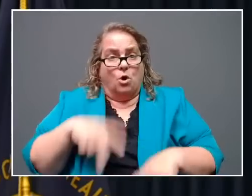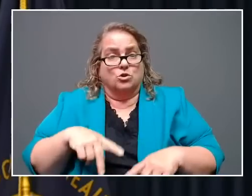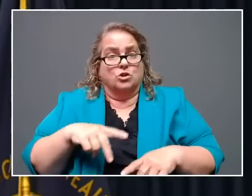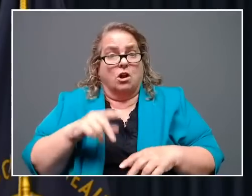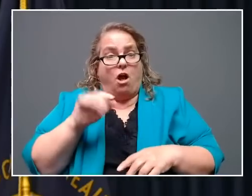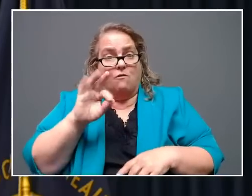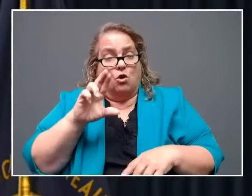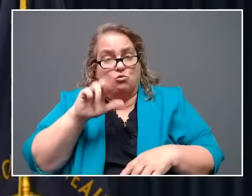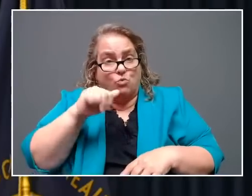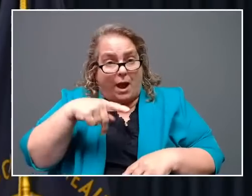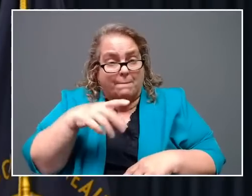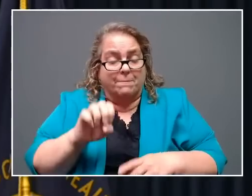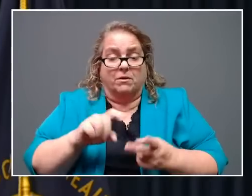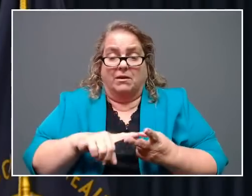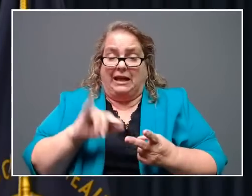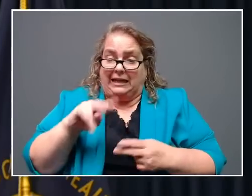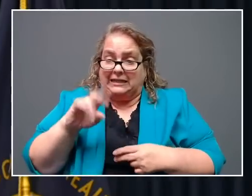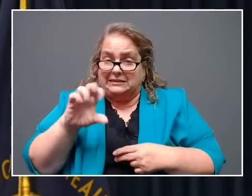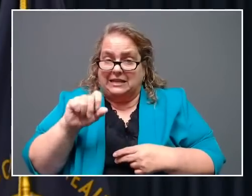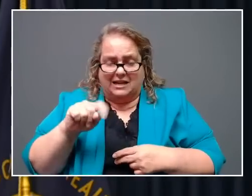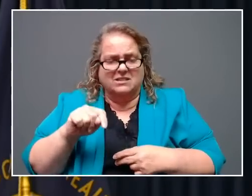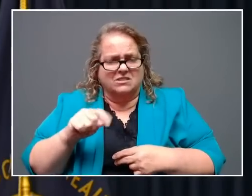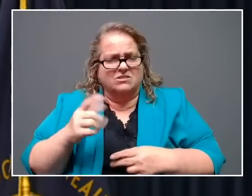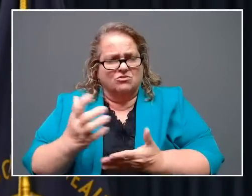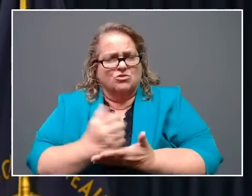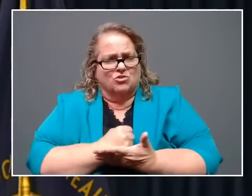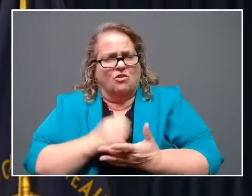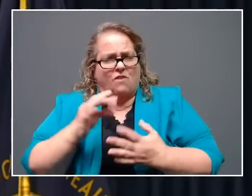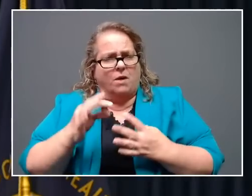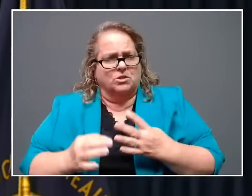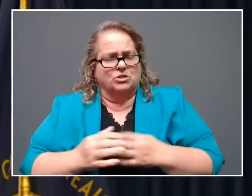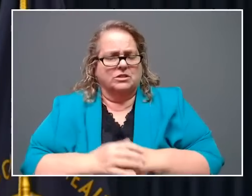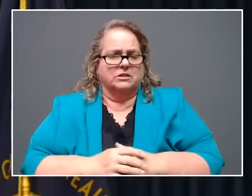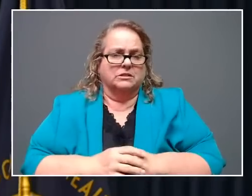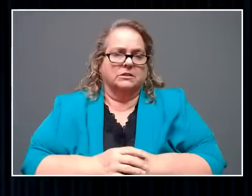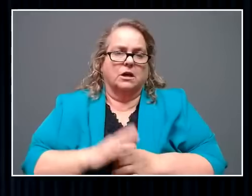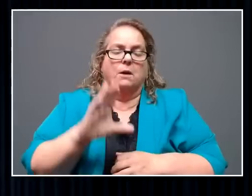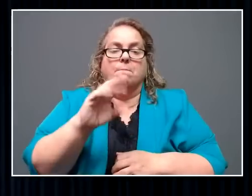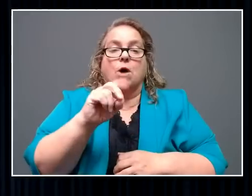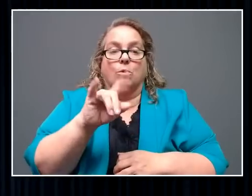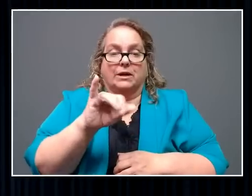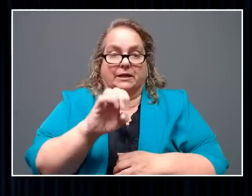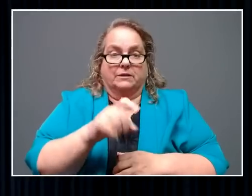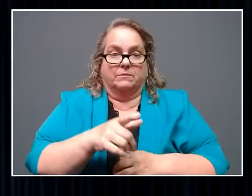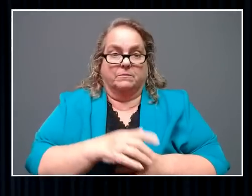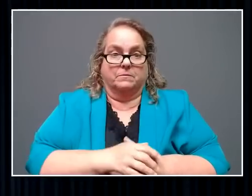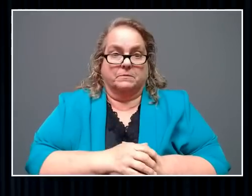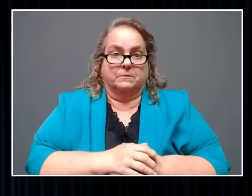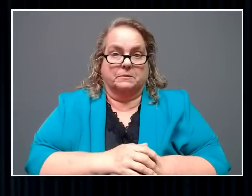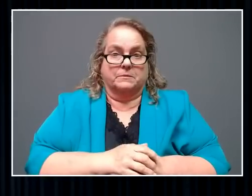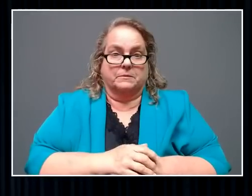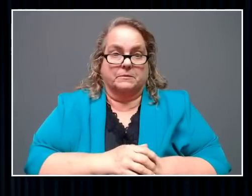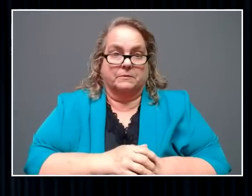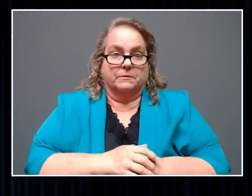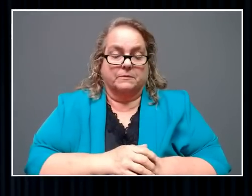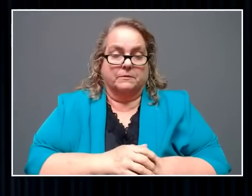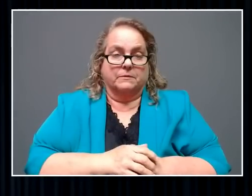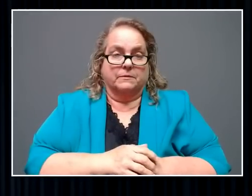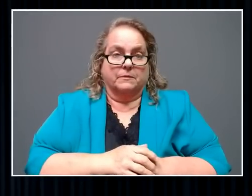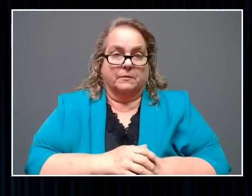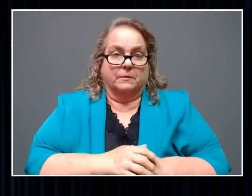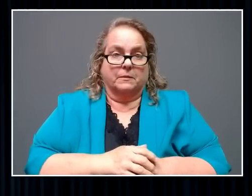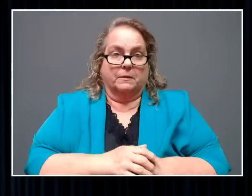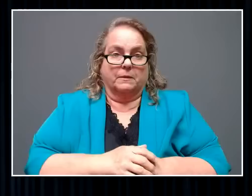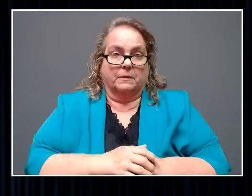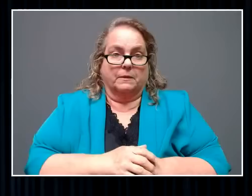Bodie. Governor, the state GOP has offered a lot of criticism over using the term extremist to describe the trigger